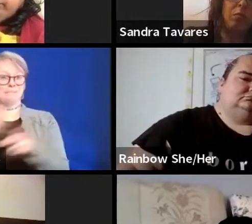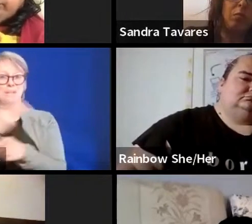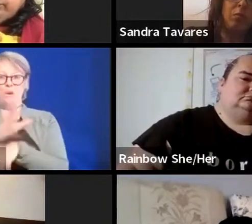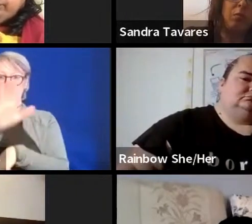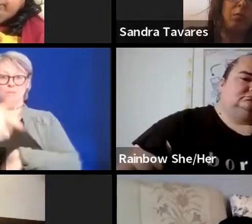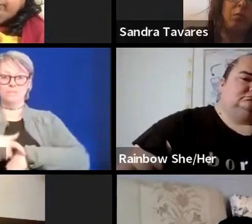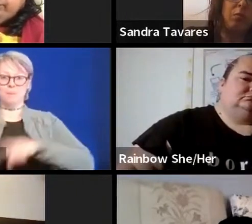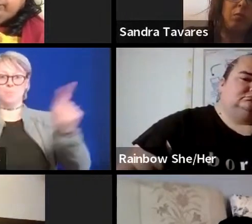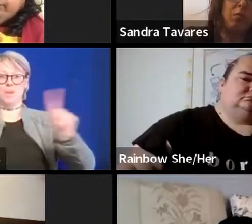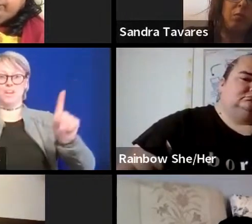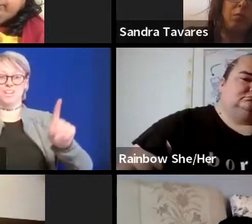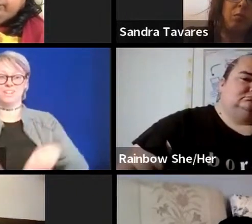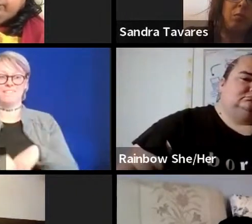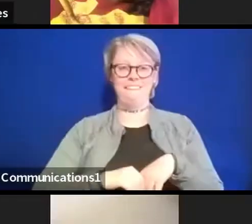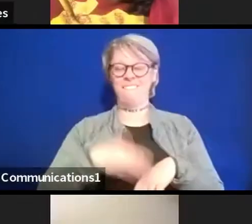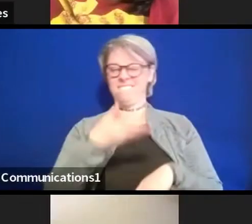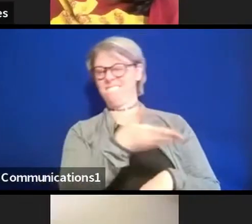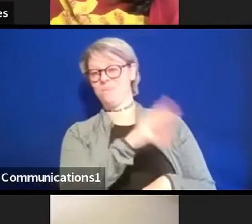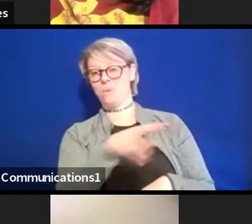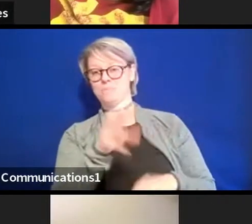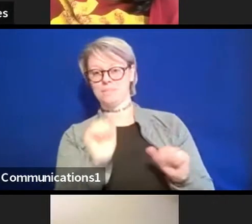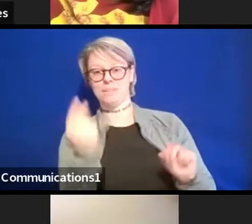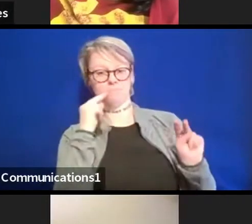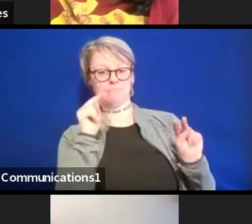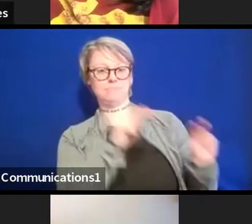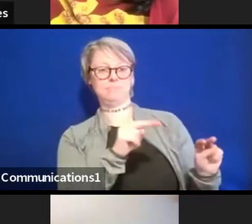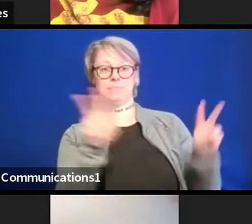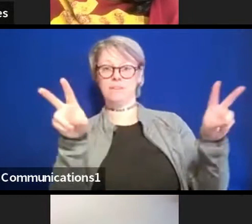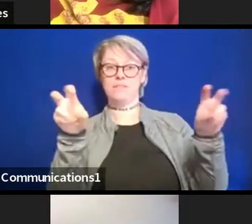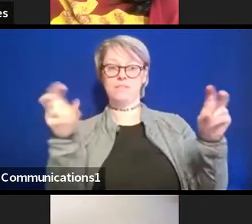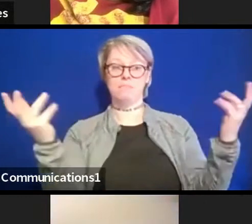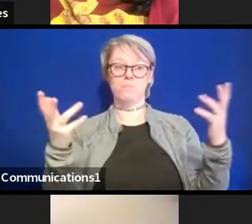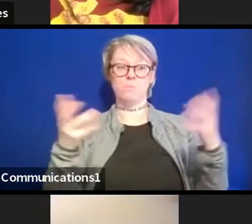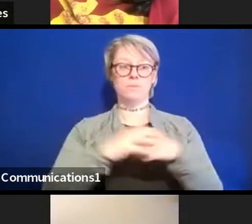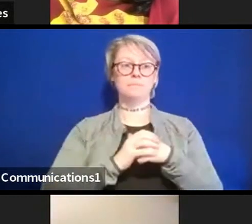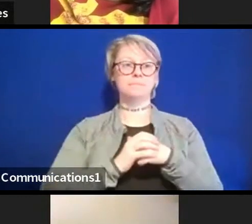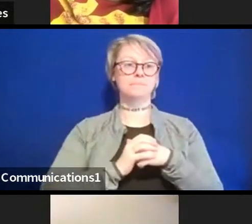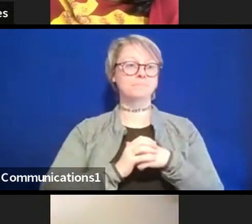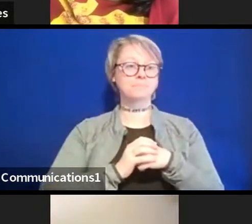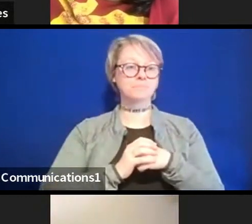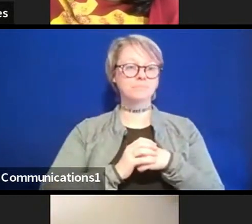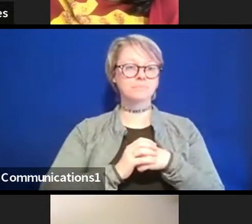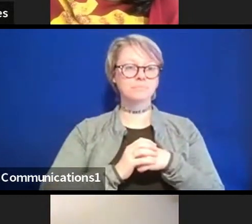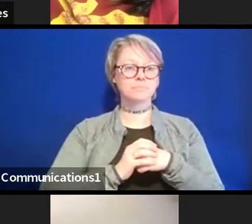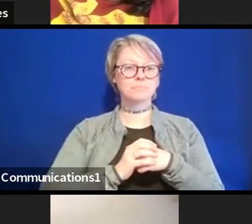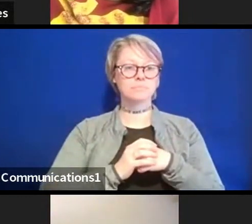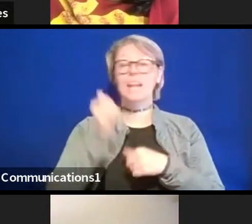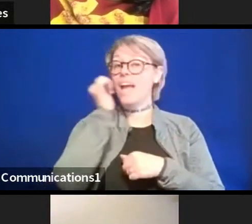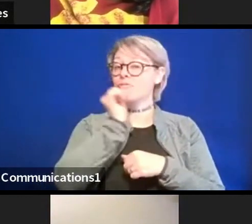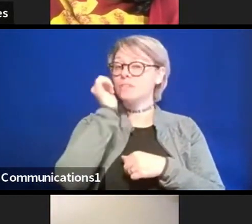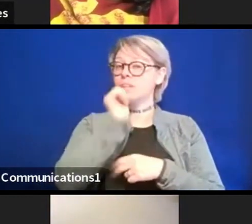be on our website, and the theme is going to be a great discussion. Everyday